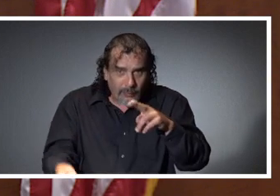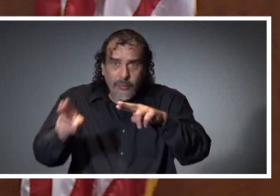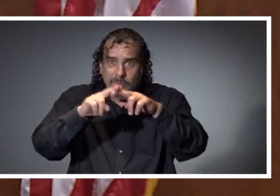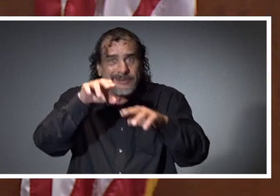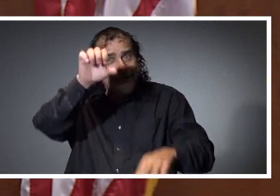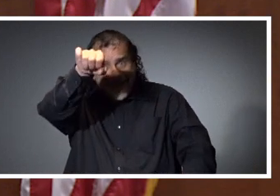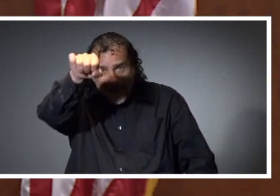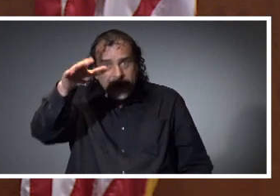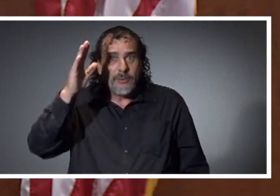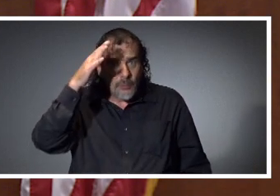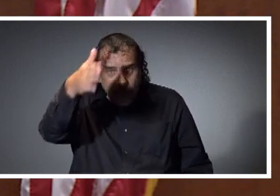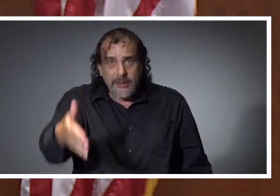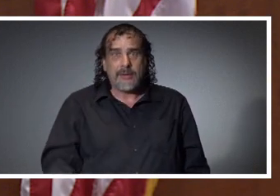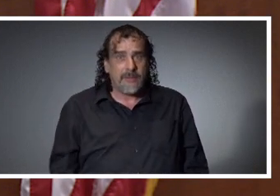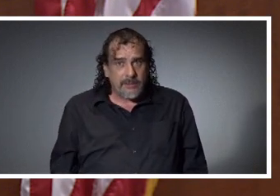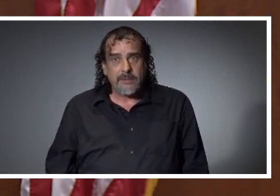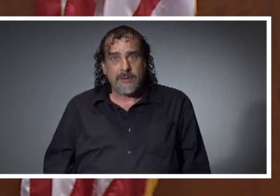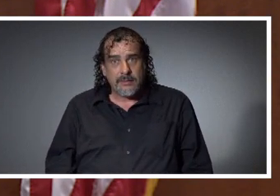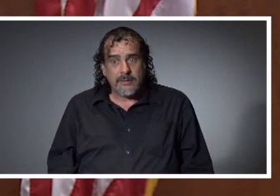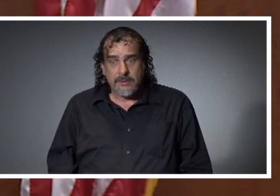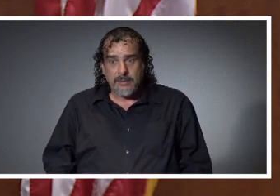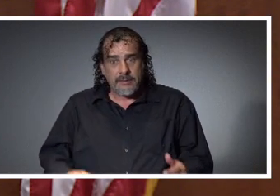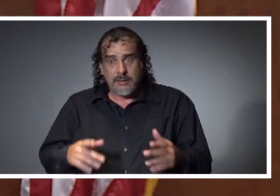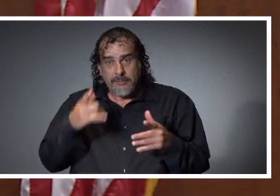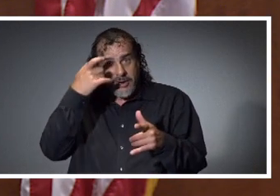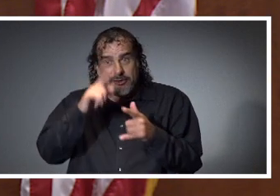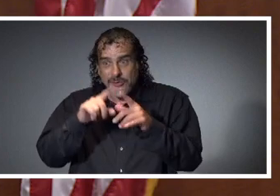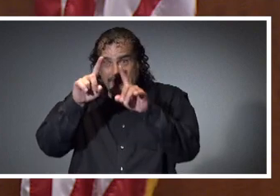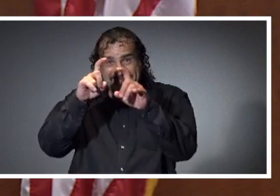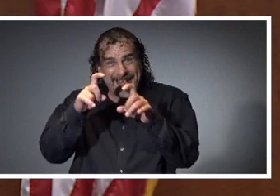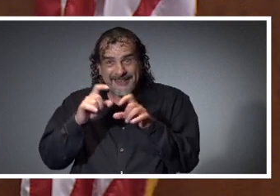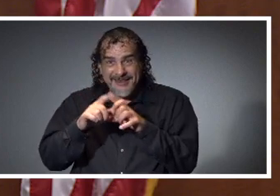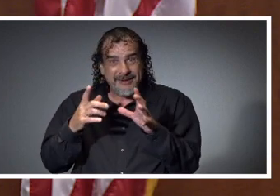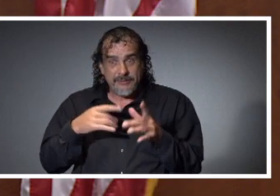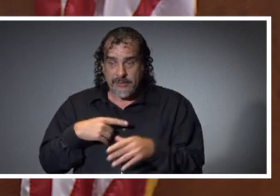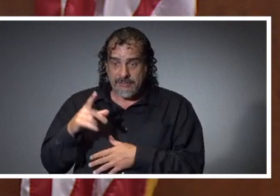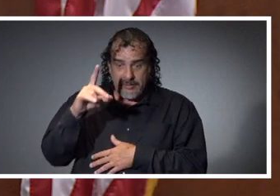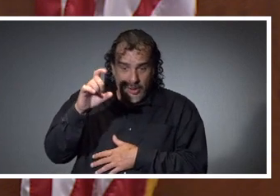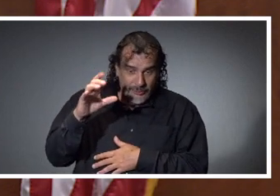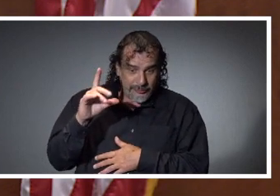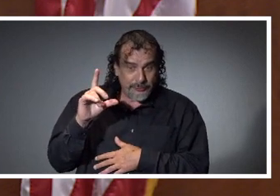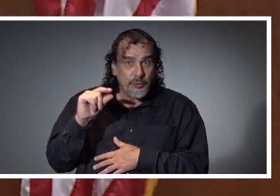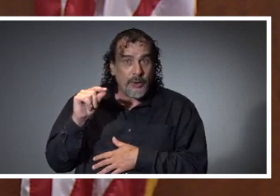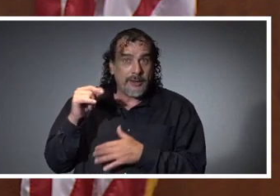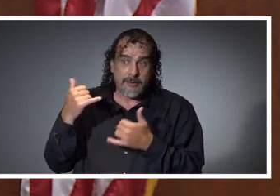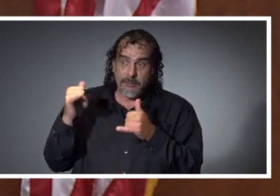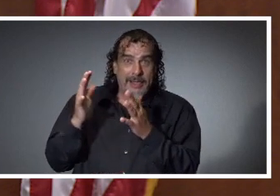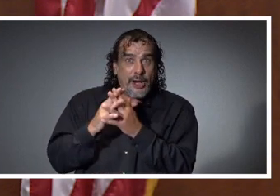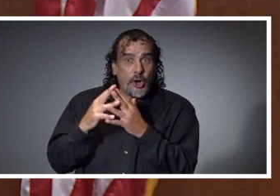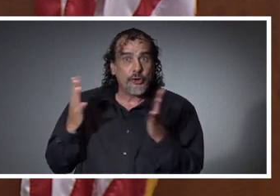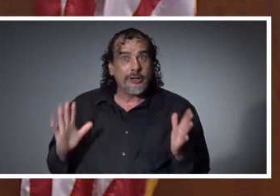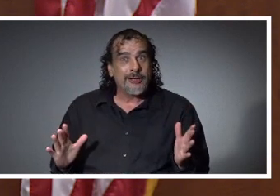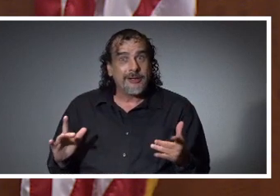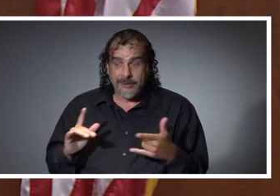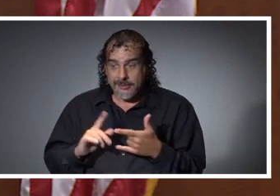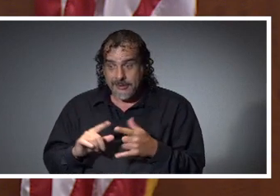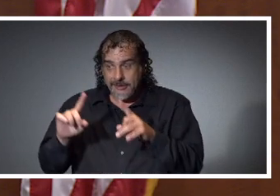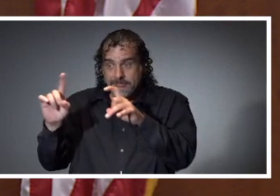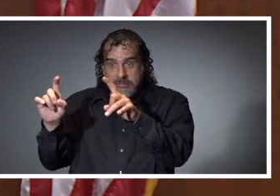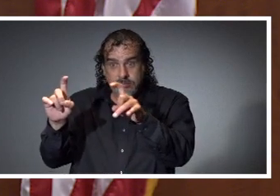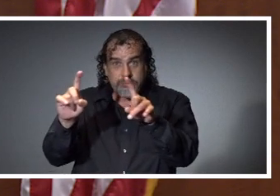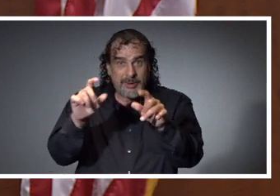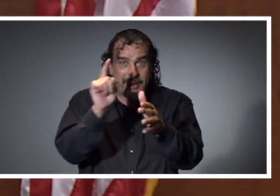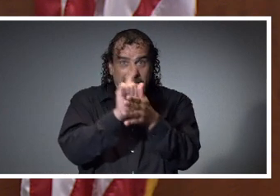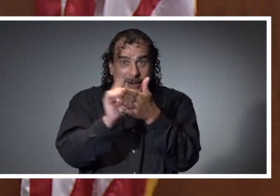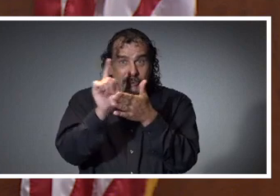There's no doubt about that. That there's additional testing costs. If you have 120 football players and you're getting a test every week,